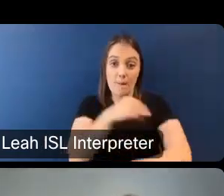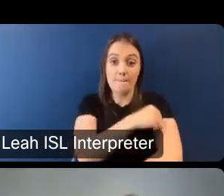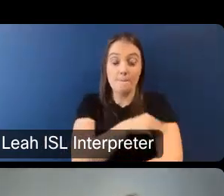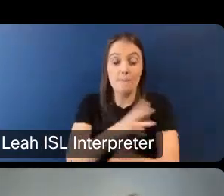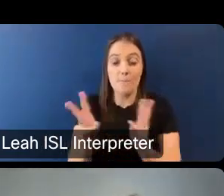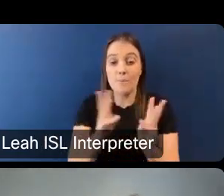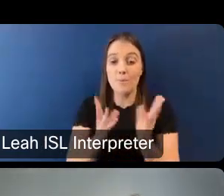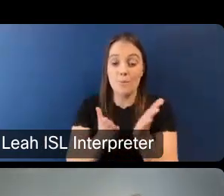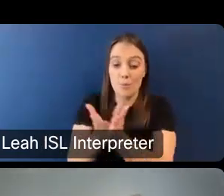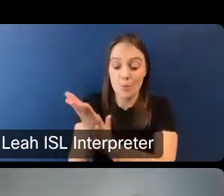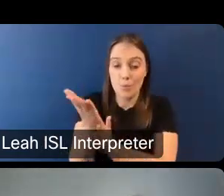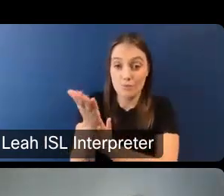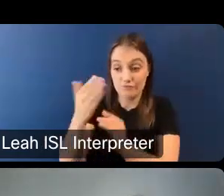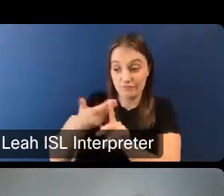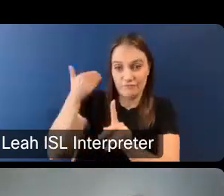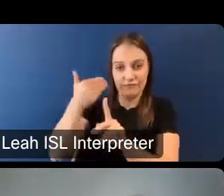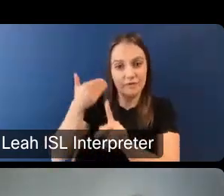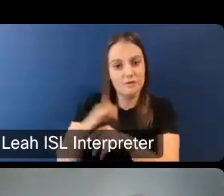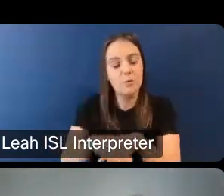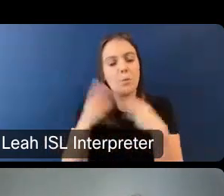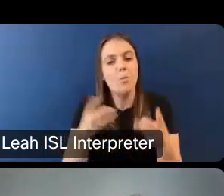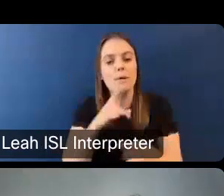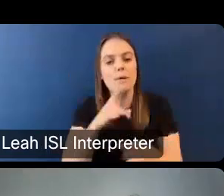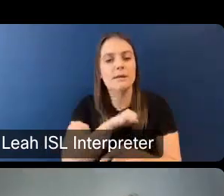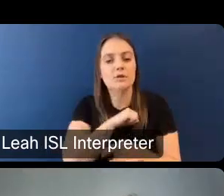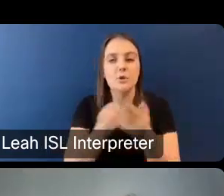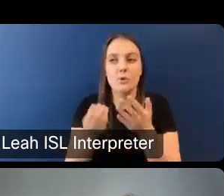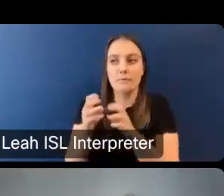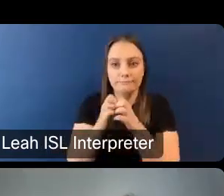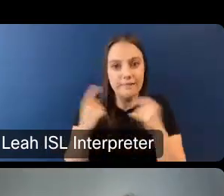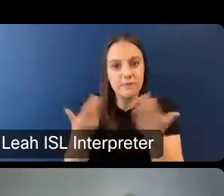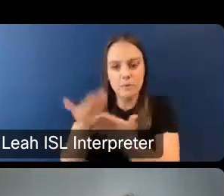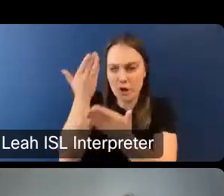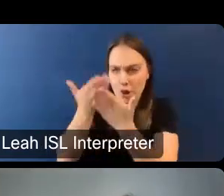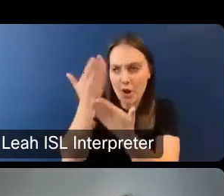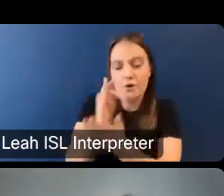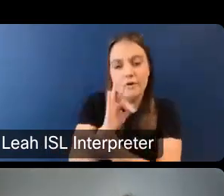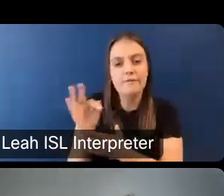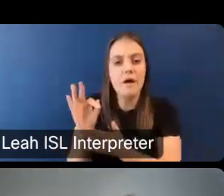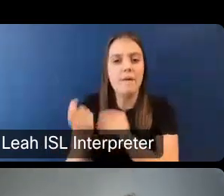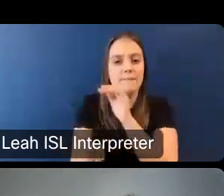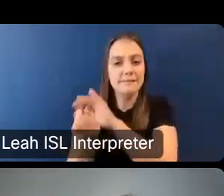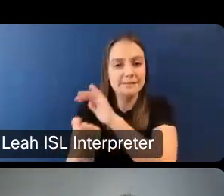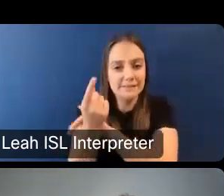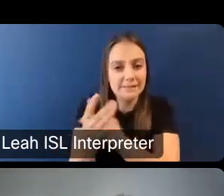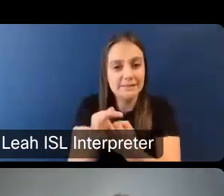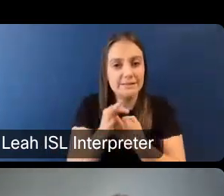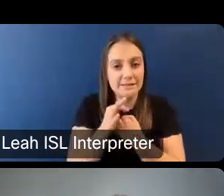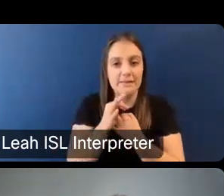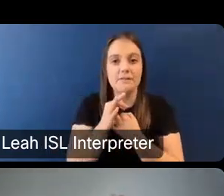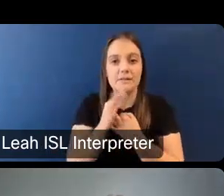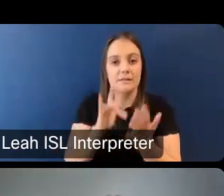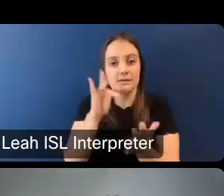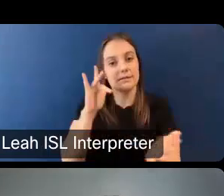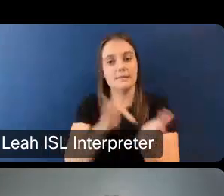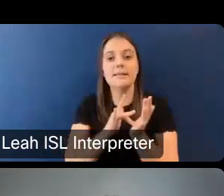last little while, making sure that learning from incidents and other safety sources reach the frontline, very